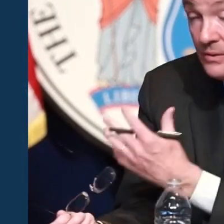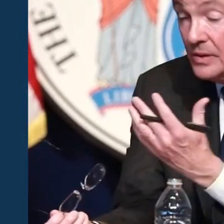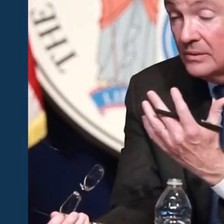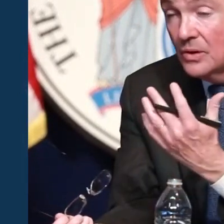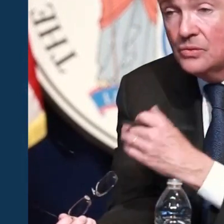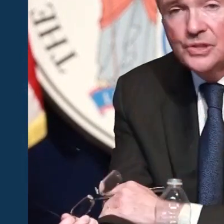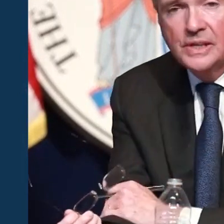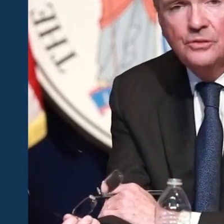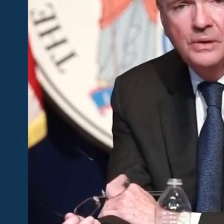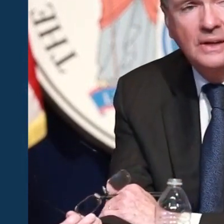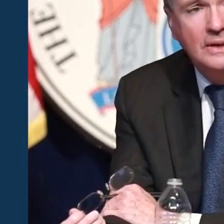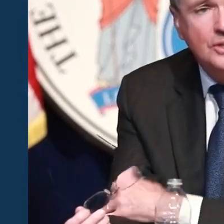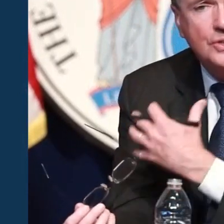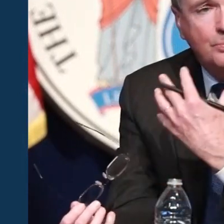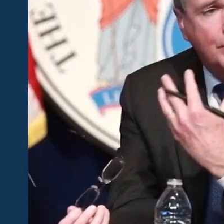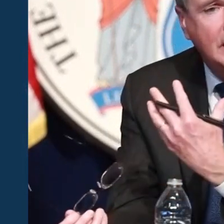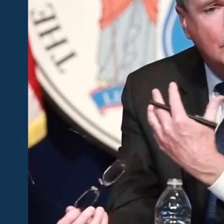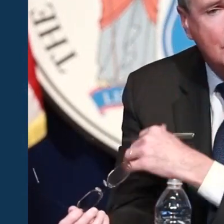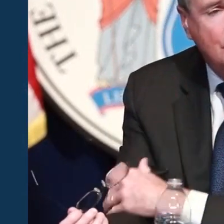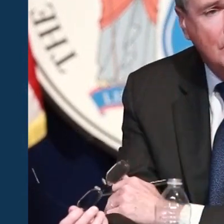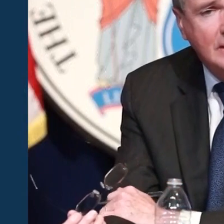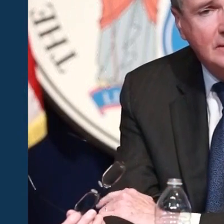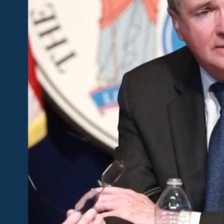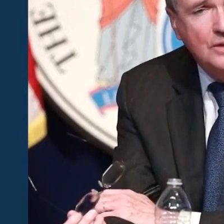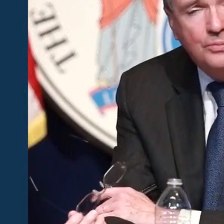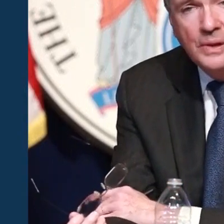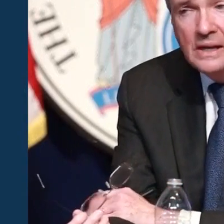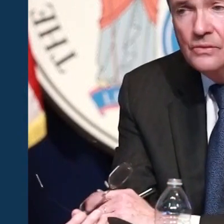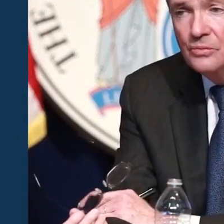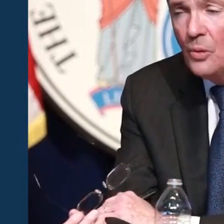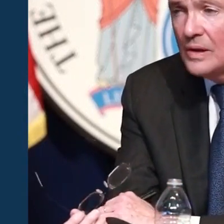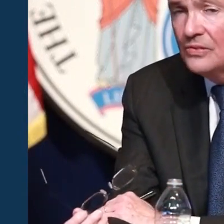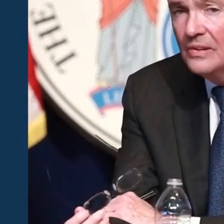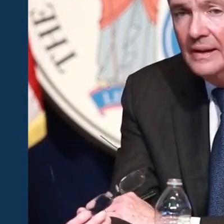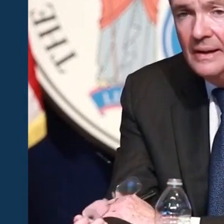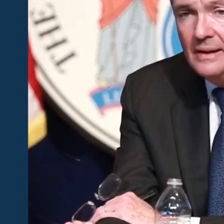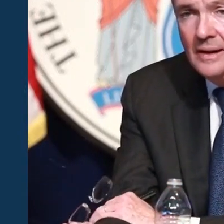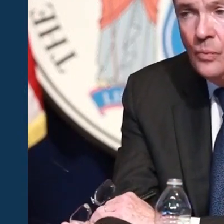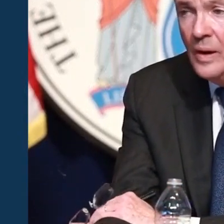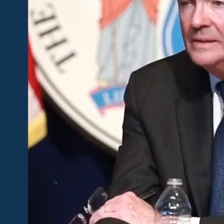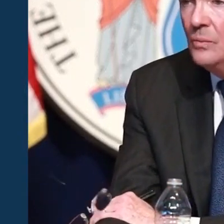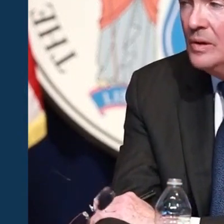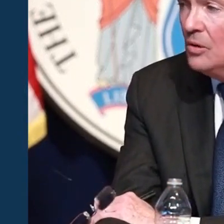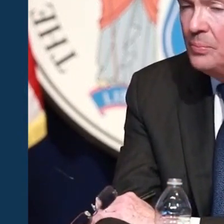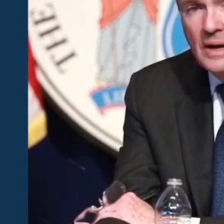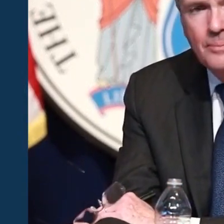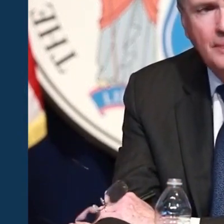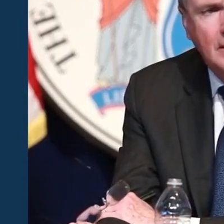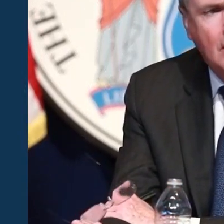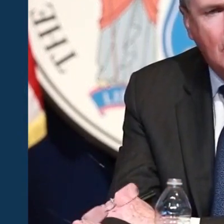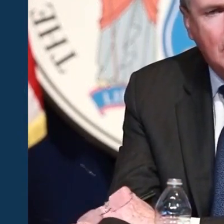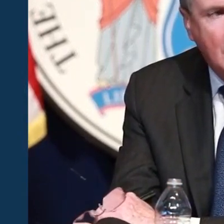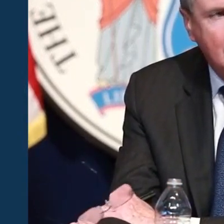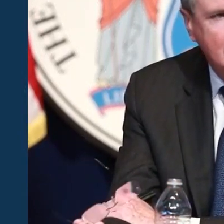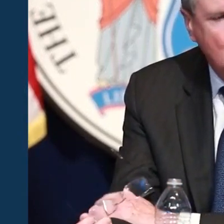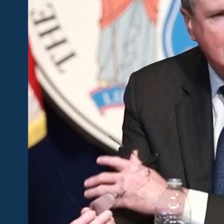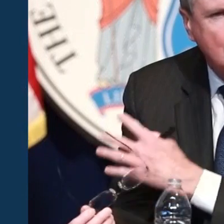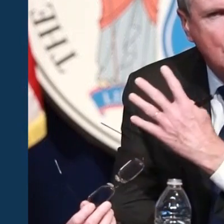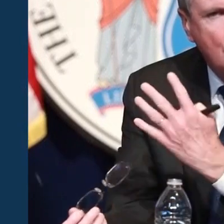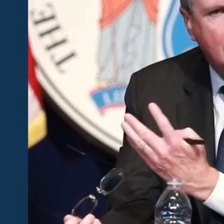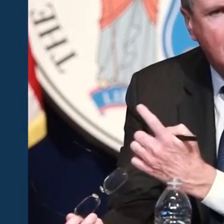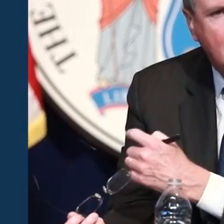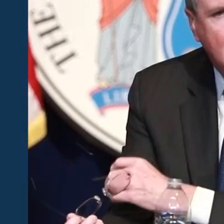I don't know who she is, but she's pleading with us to let kids play sports. When can we open up our economy?